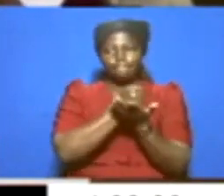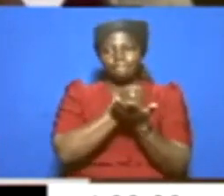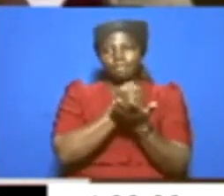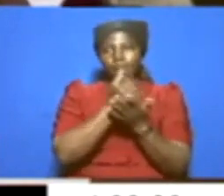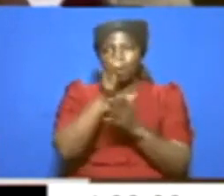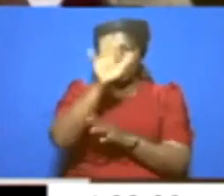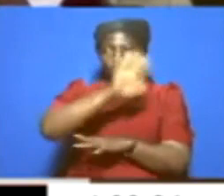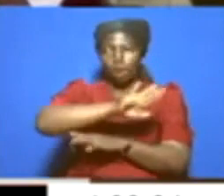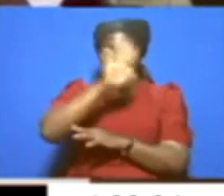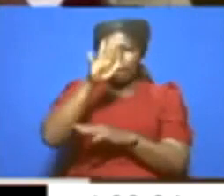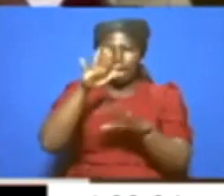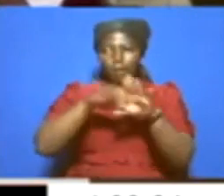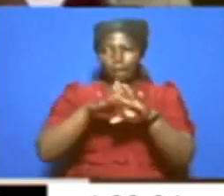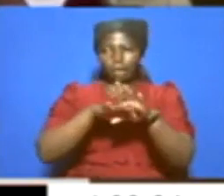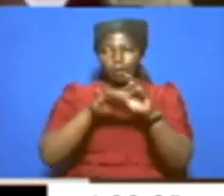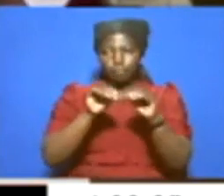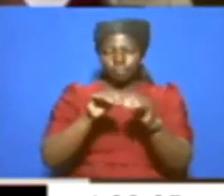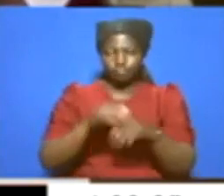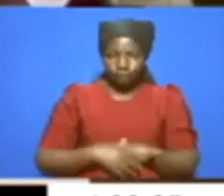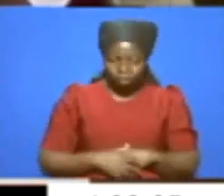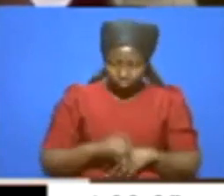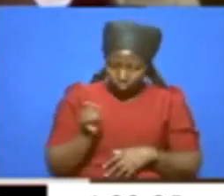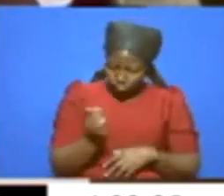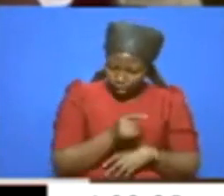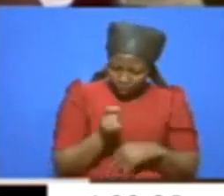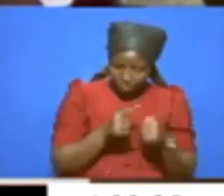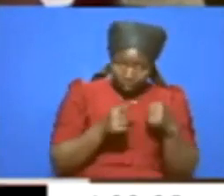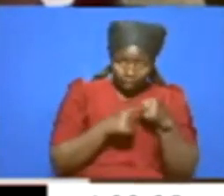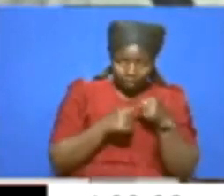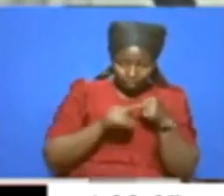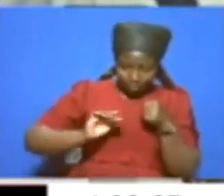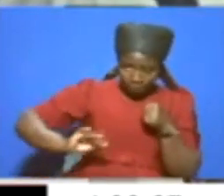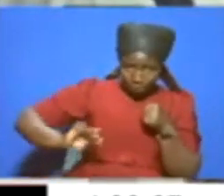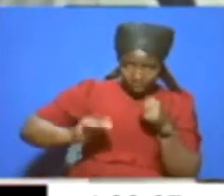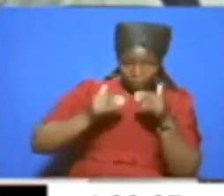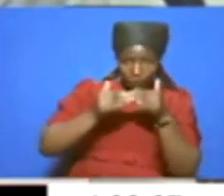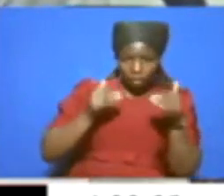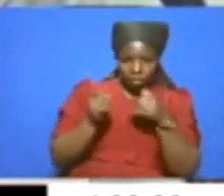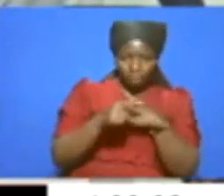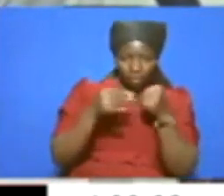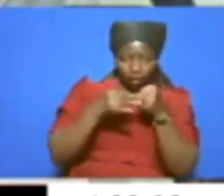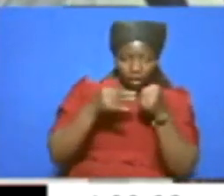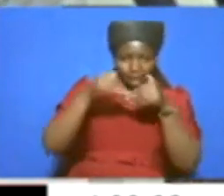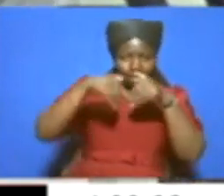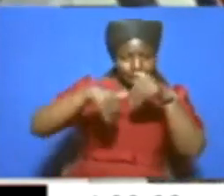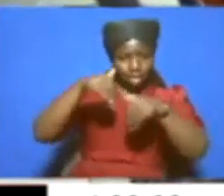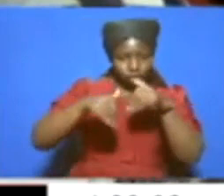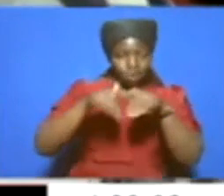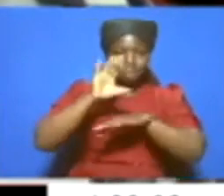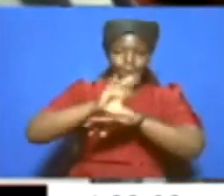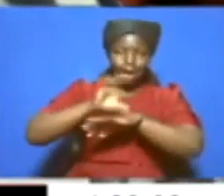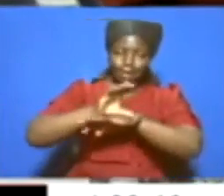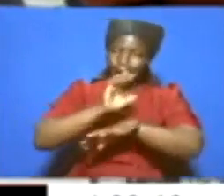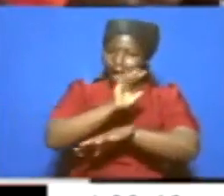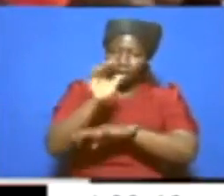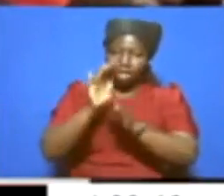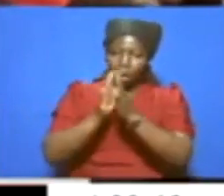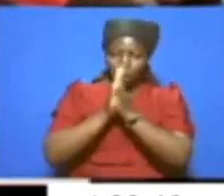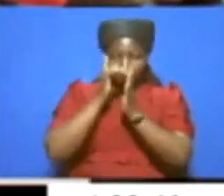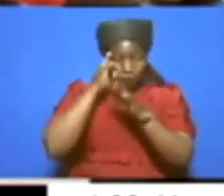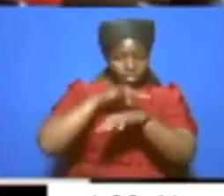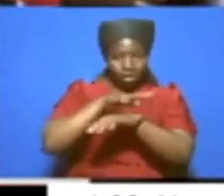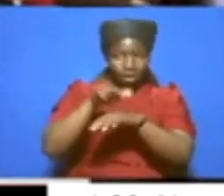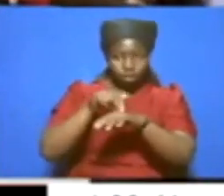With just less than 6 months to the August polls, the church has been challenged to pray for the nation to ensure there is peace before and after the